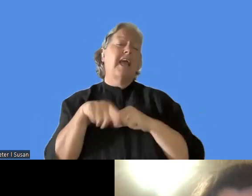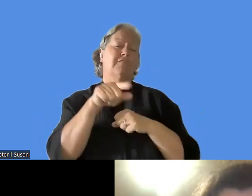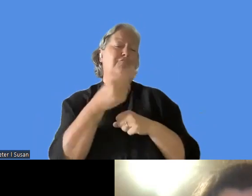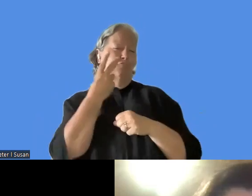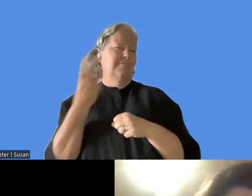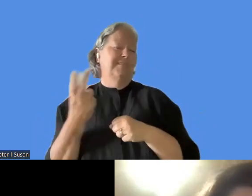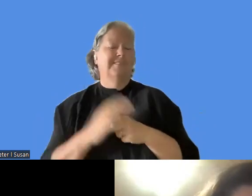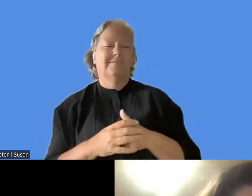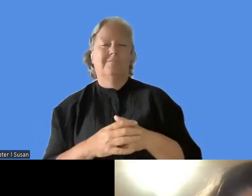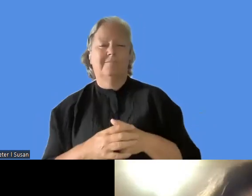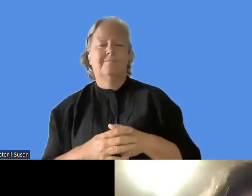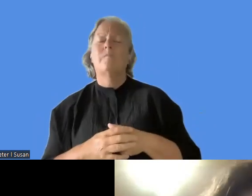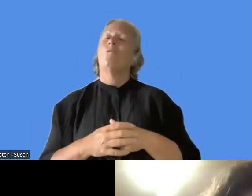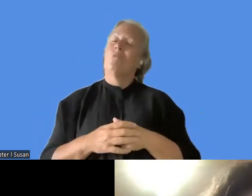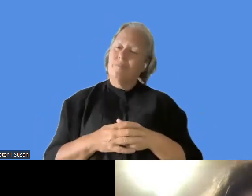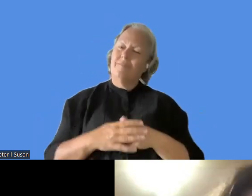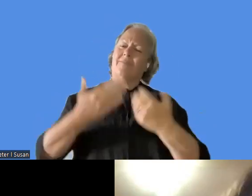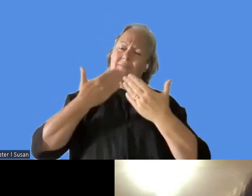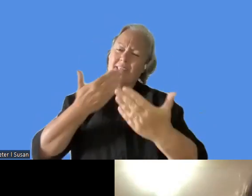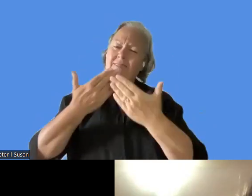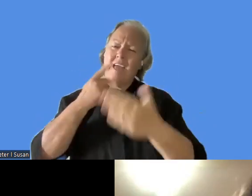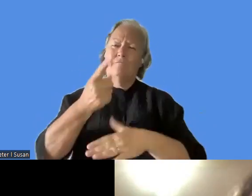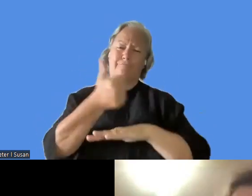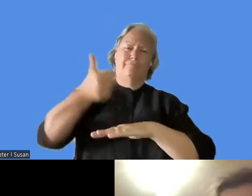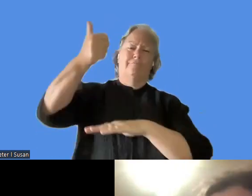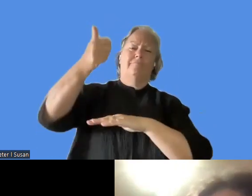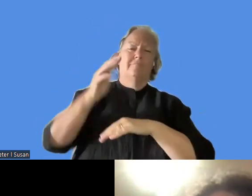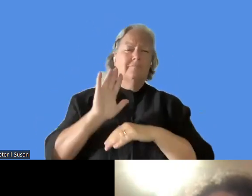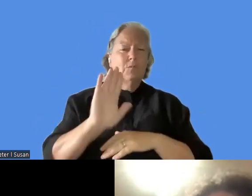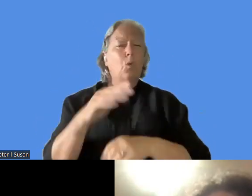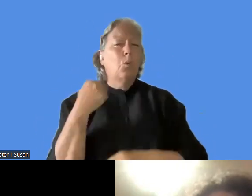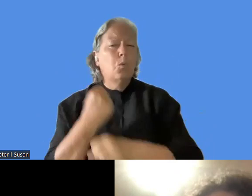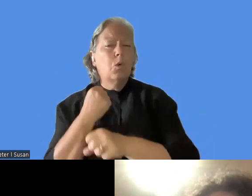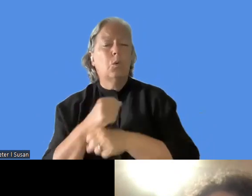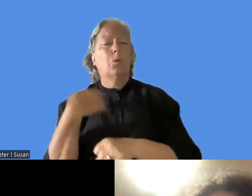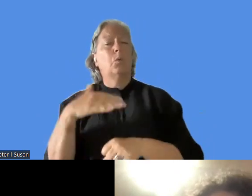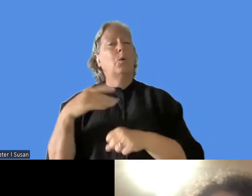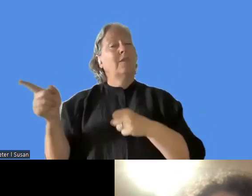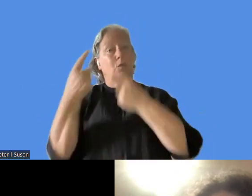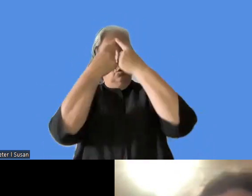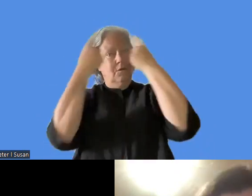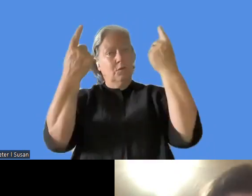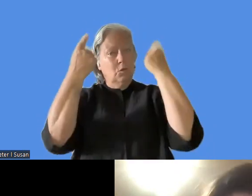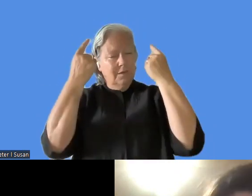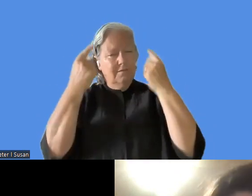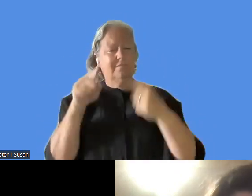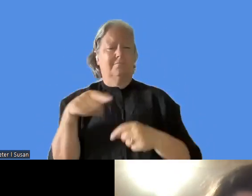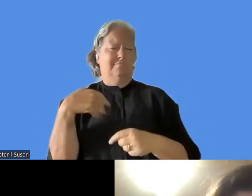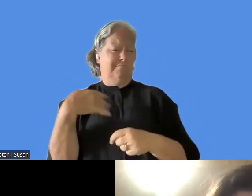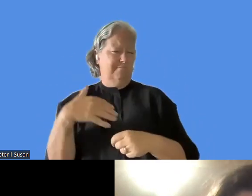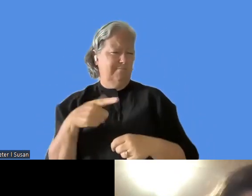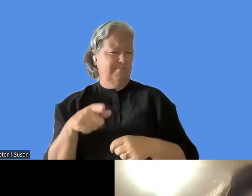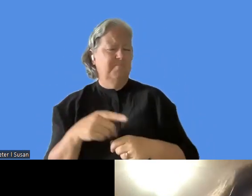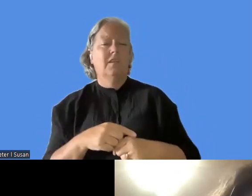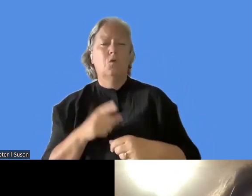Thank you. Thank you, Professor Mitra. Thanks for the work that you are doing from the university and for